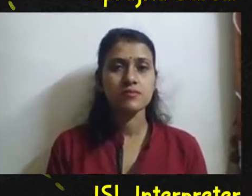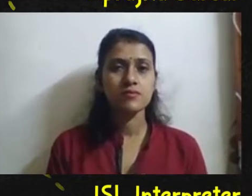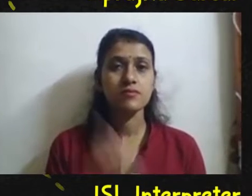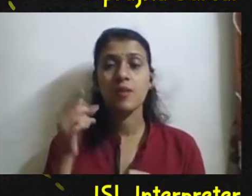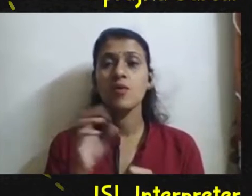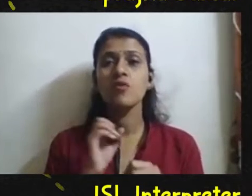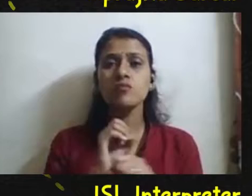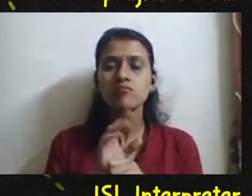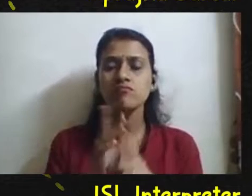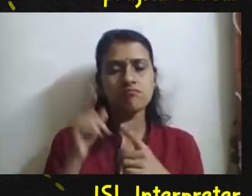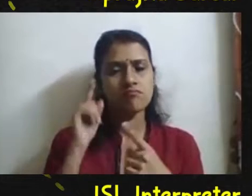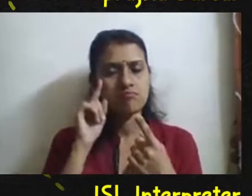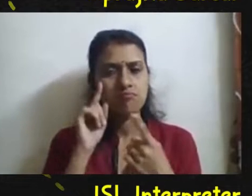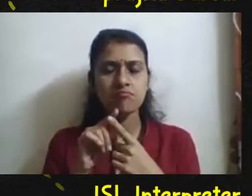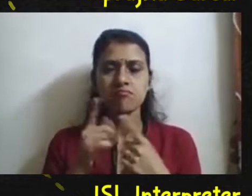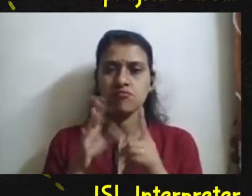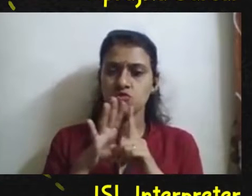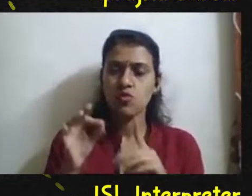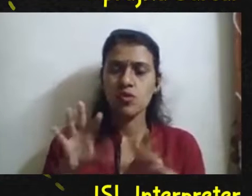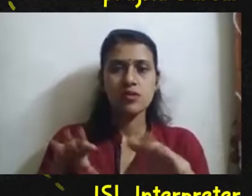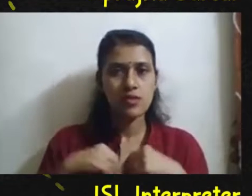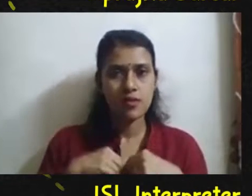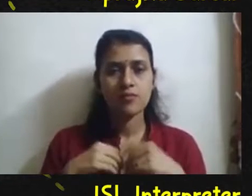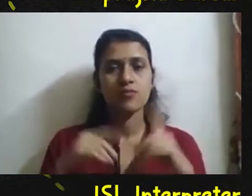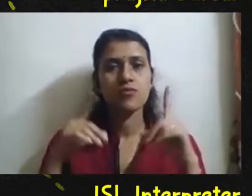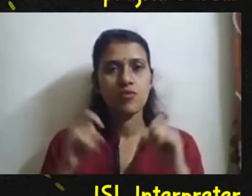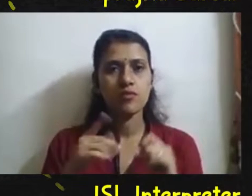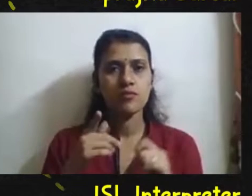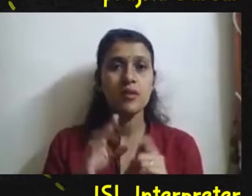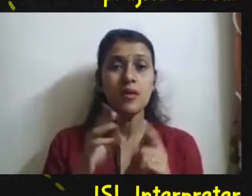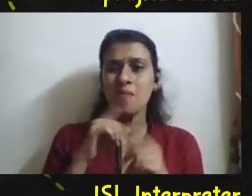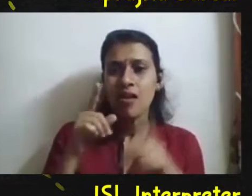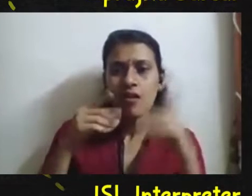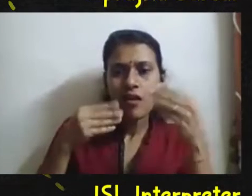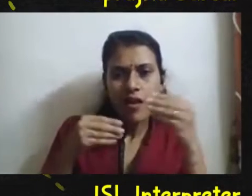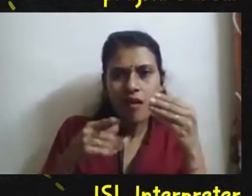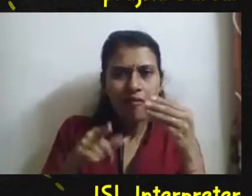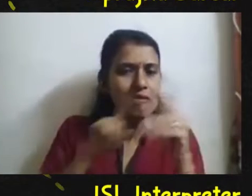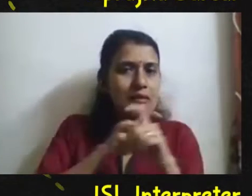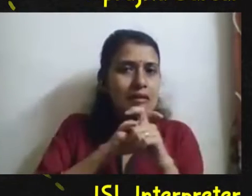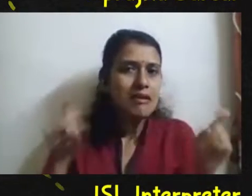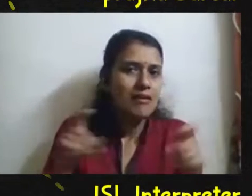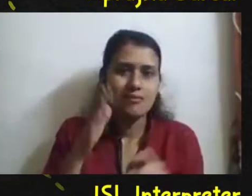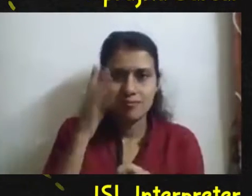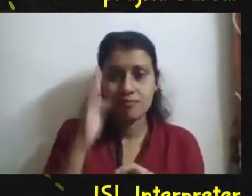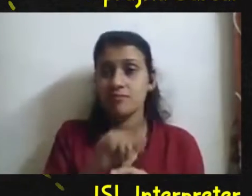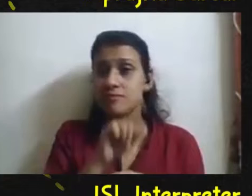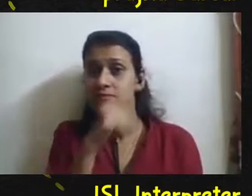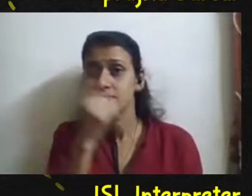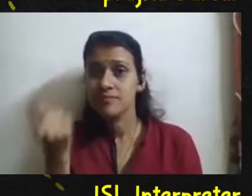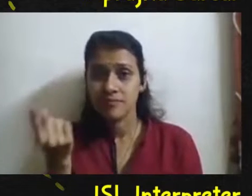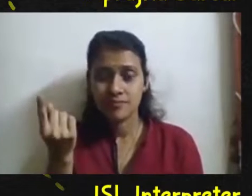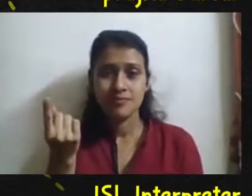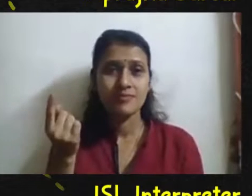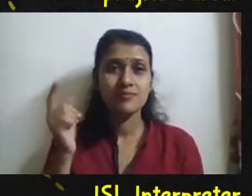other forms of contraception, we don't know. This photograph does not make that clear. On the right-hand side, you see the advertisement for